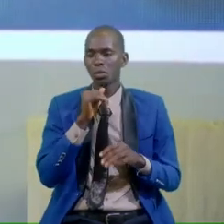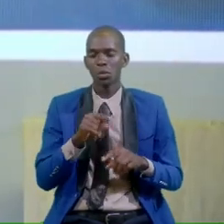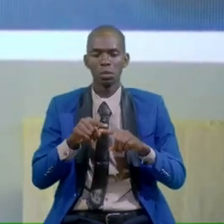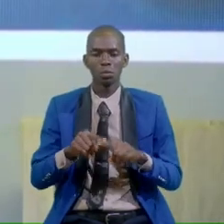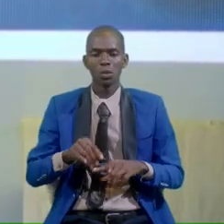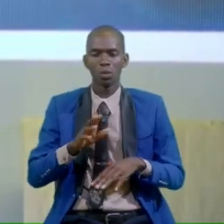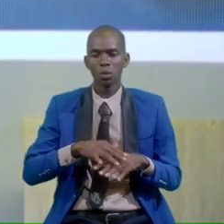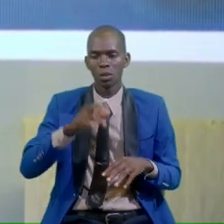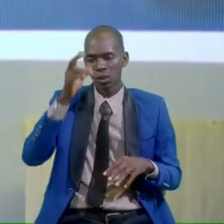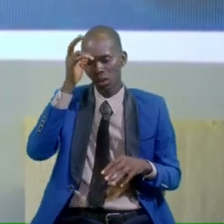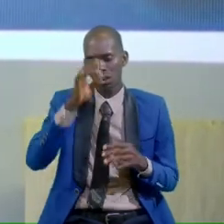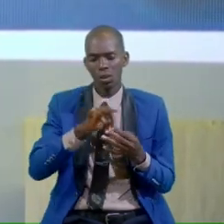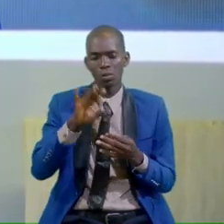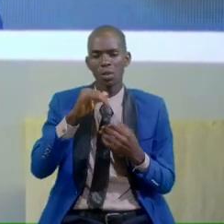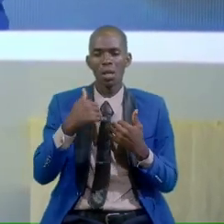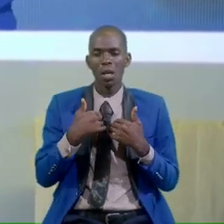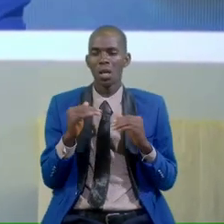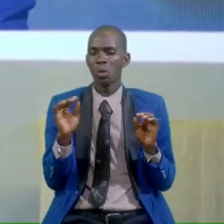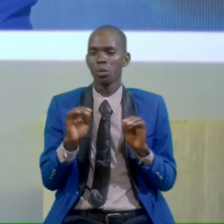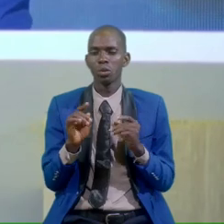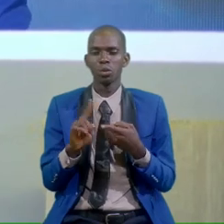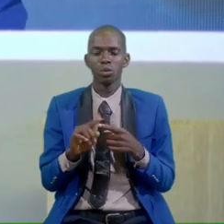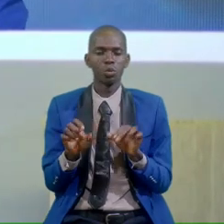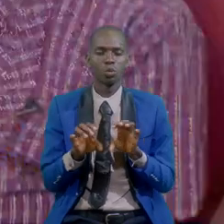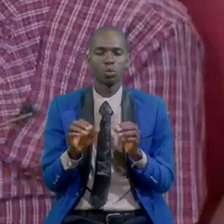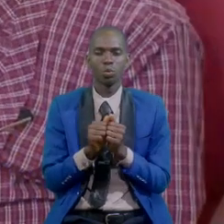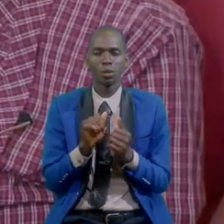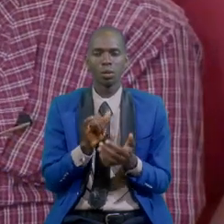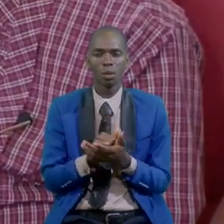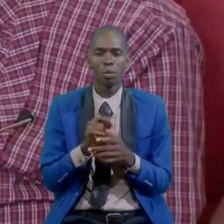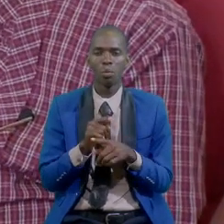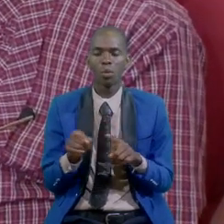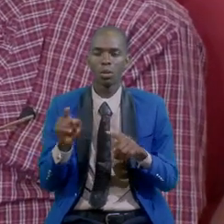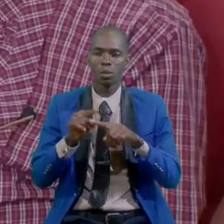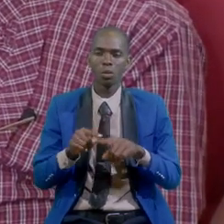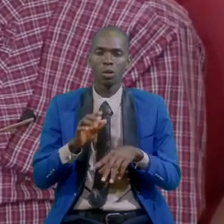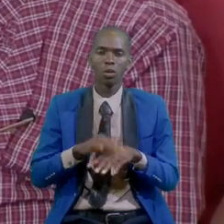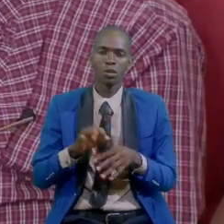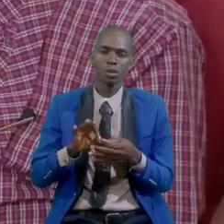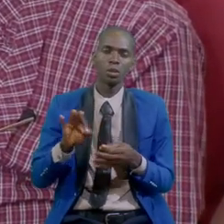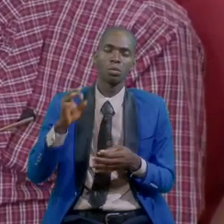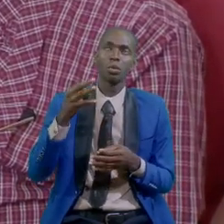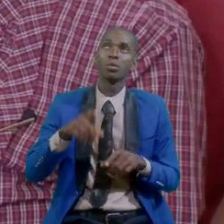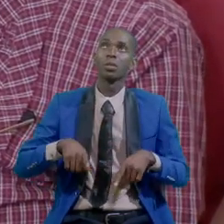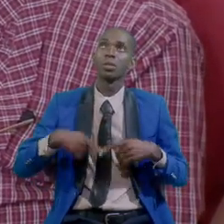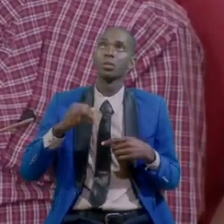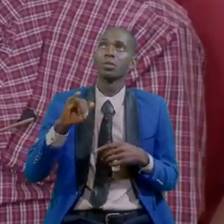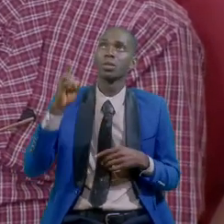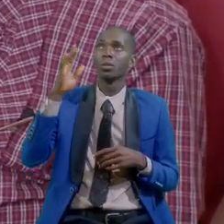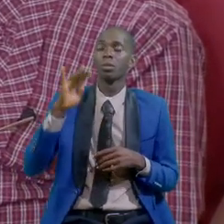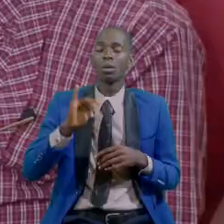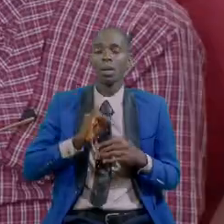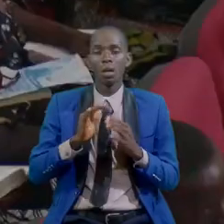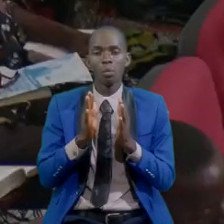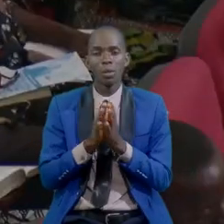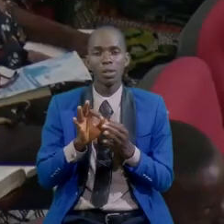It has nothing to do with that, but the spirit of the living God. I pray the spirit of the living God will